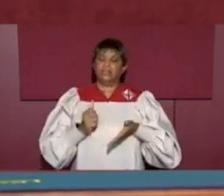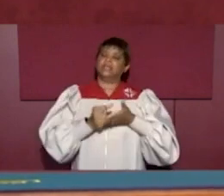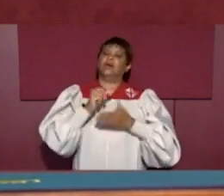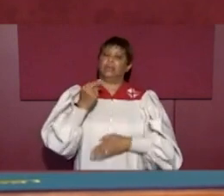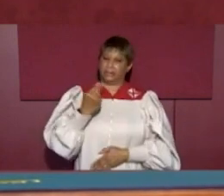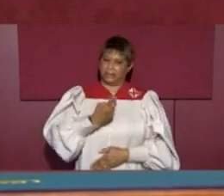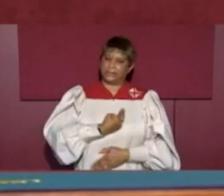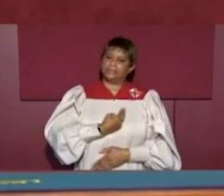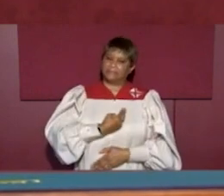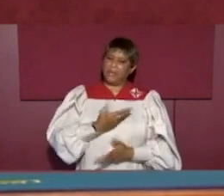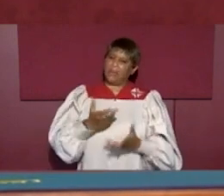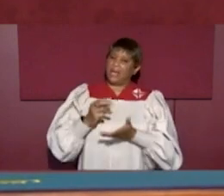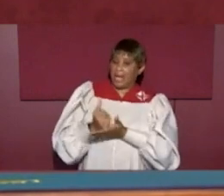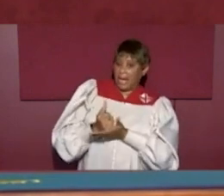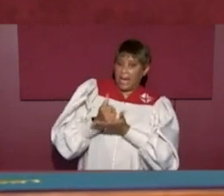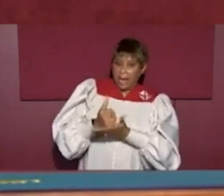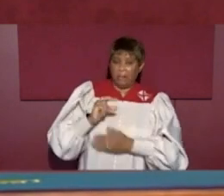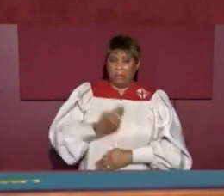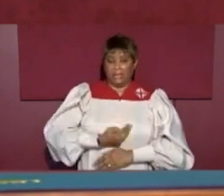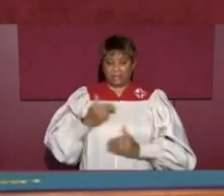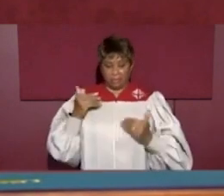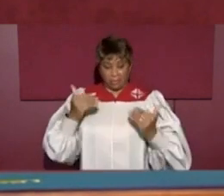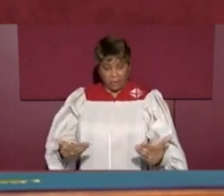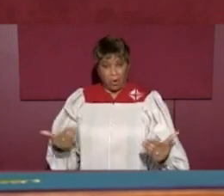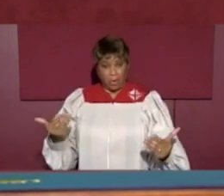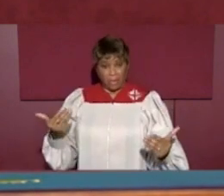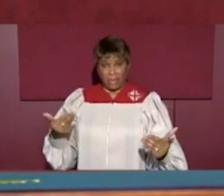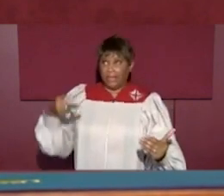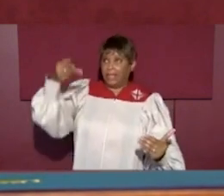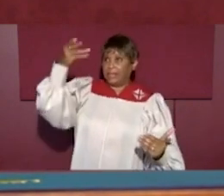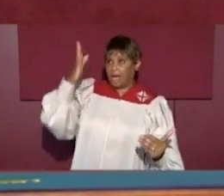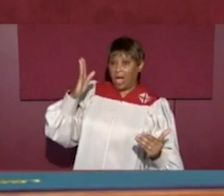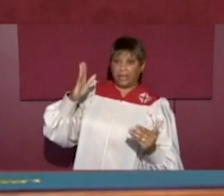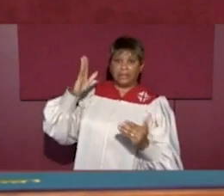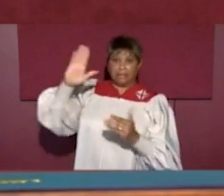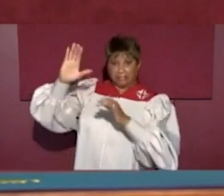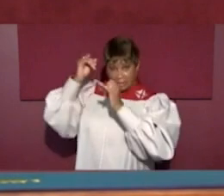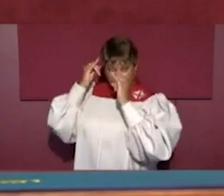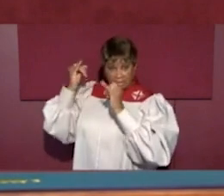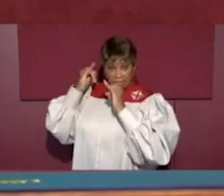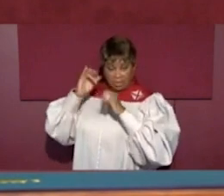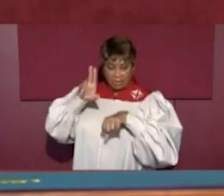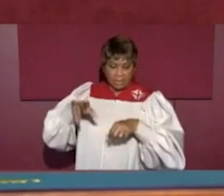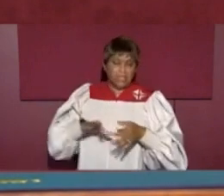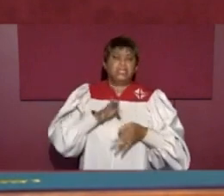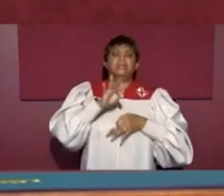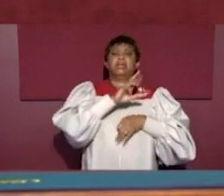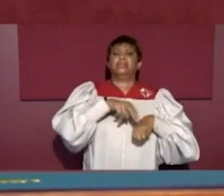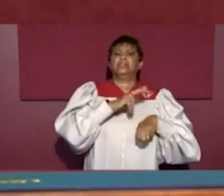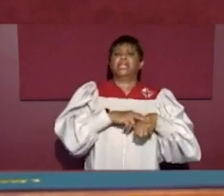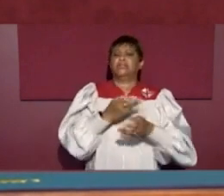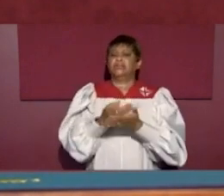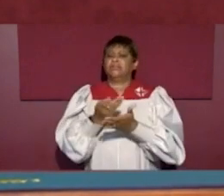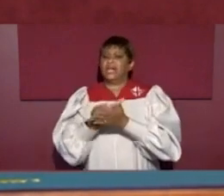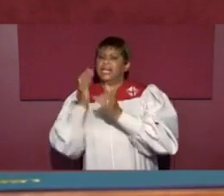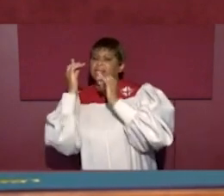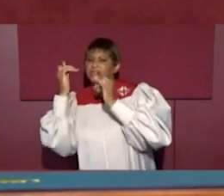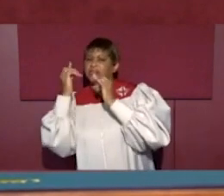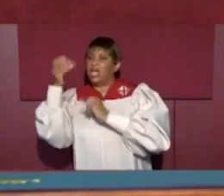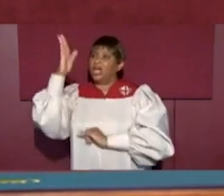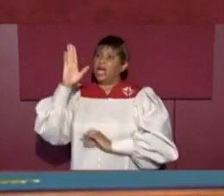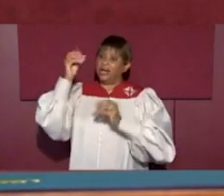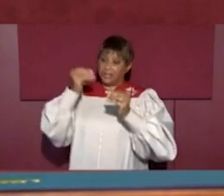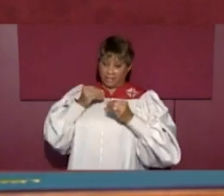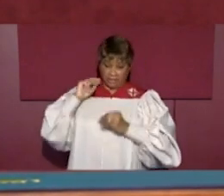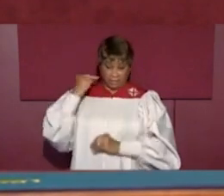us. I want to help us to move forward in the instructions of God, those spiritual, natural, and financial instructions that God has given